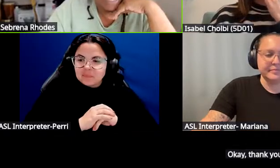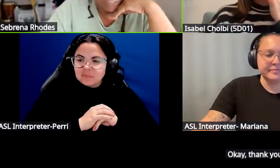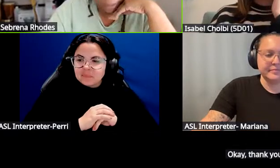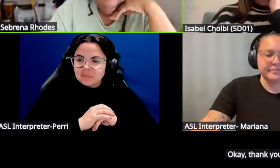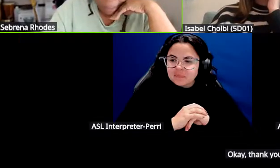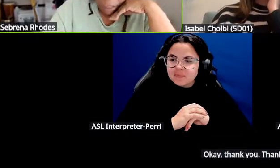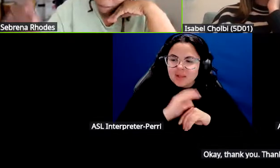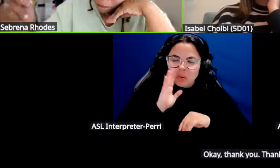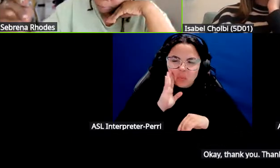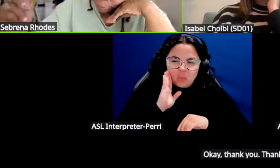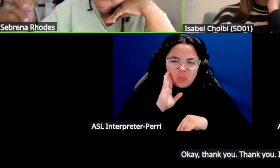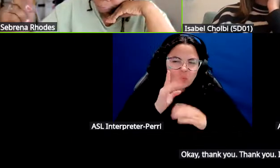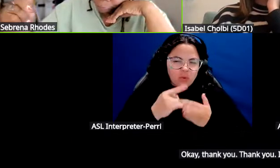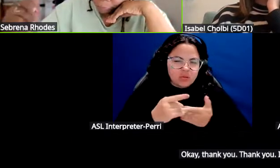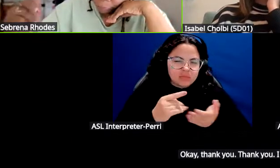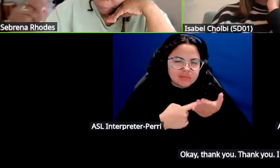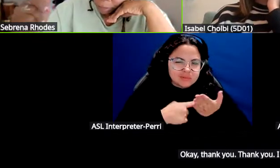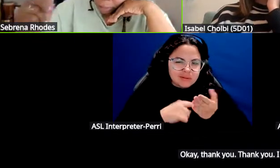address that.